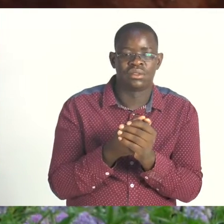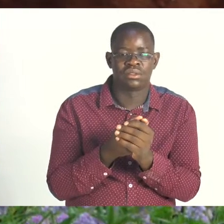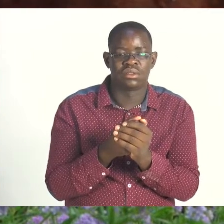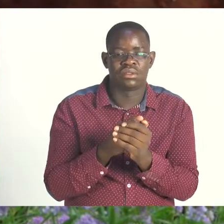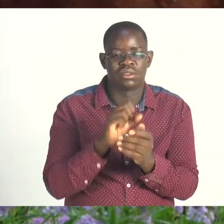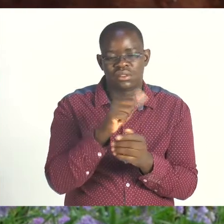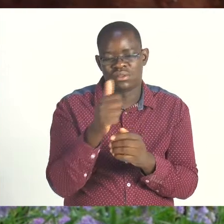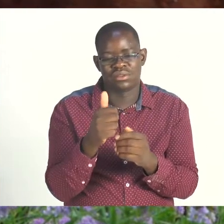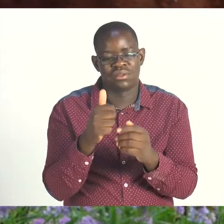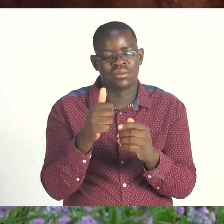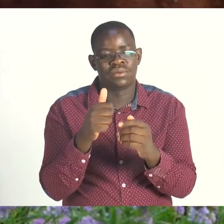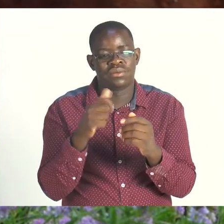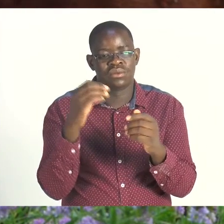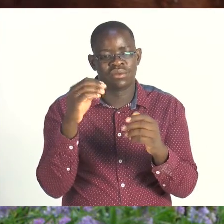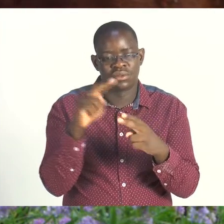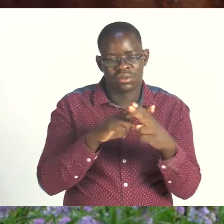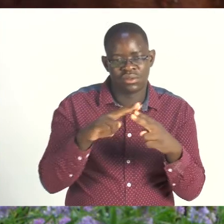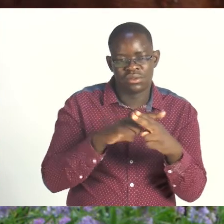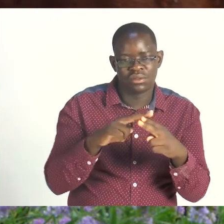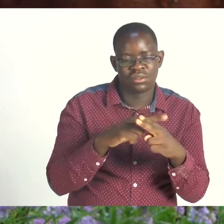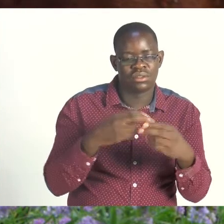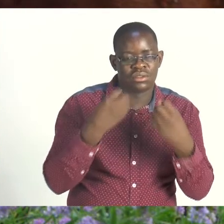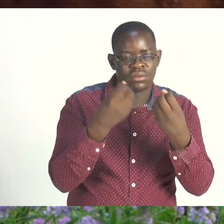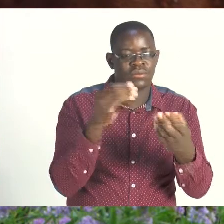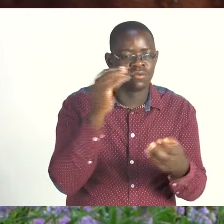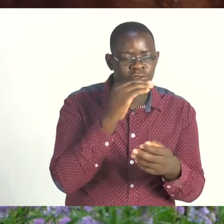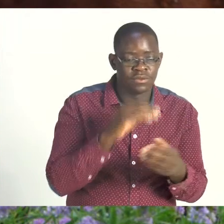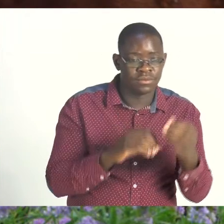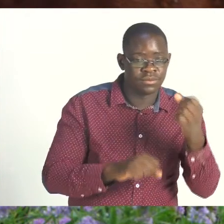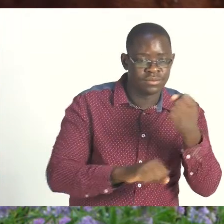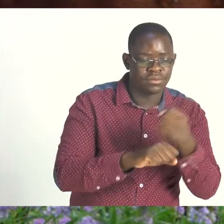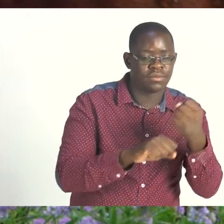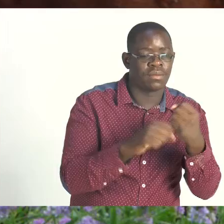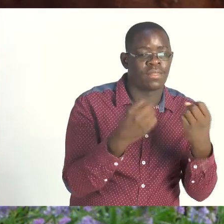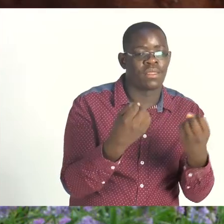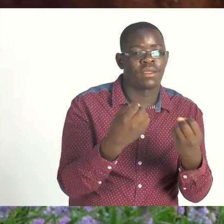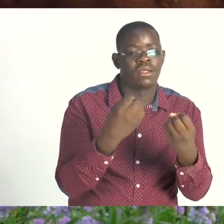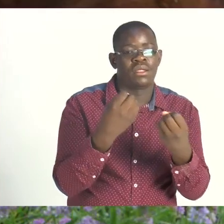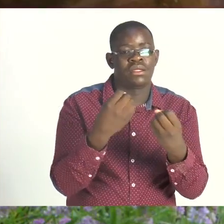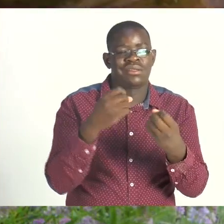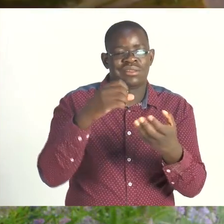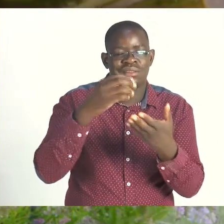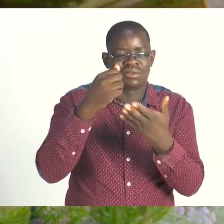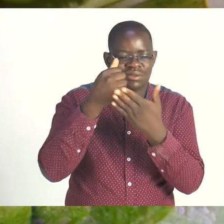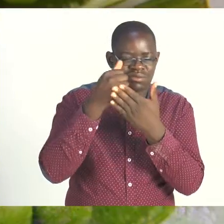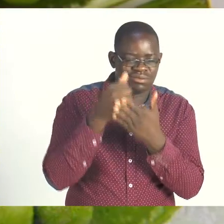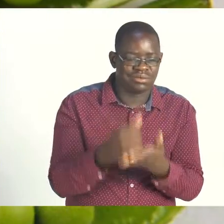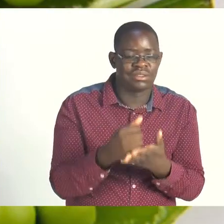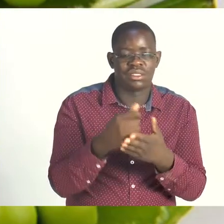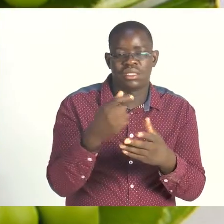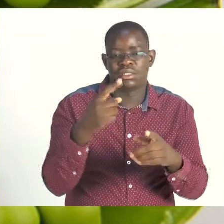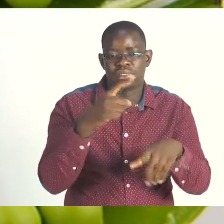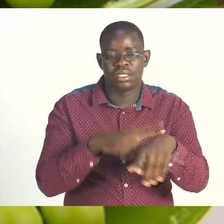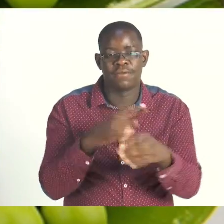very nutritious and is used as a supplementary feeding for animals during dry seasons. Other examples